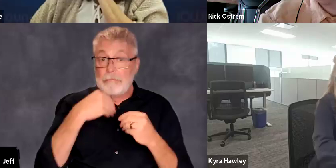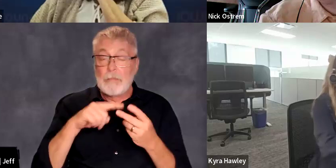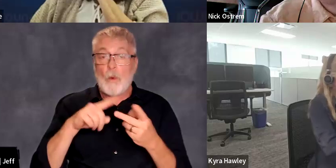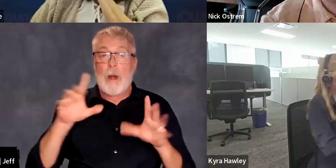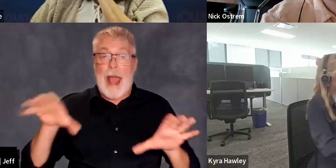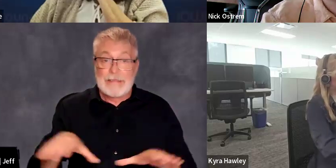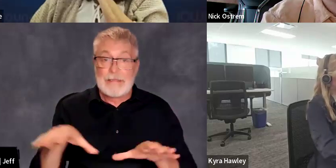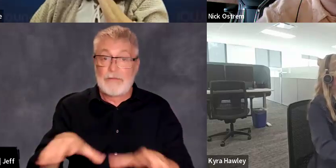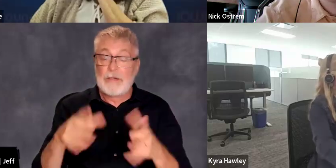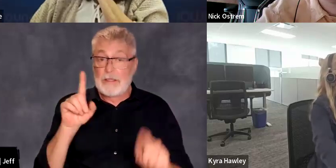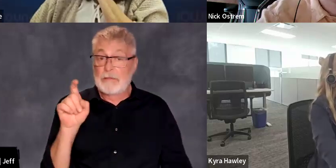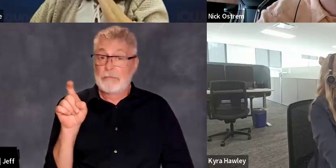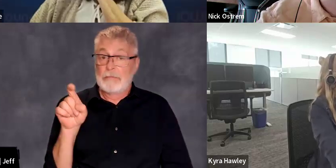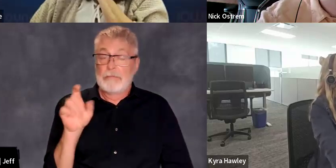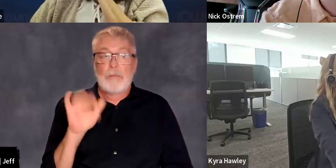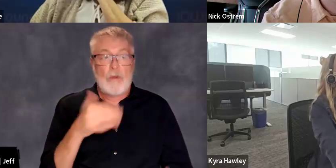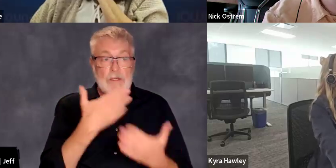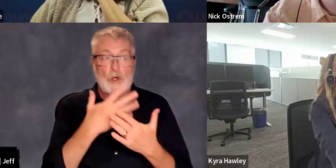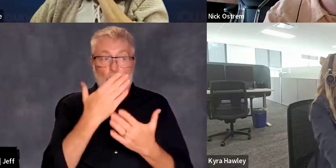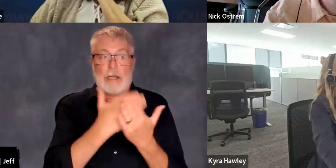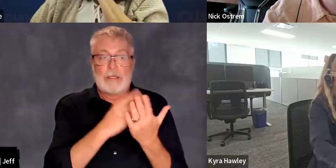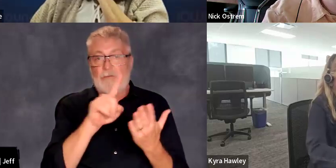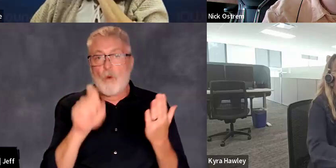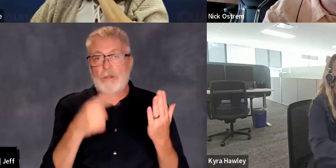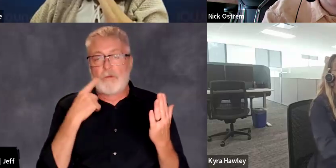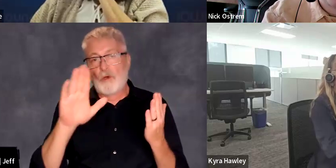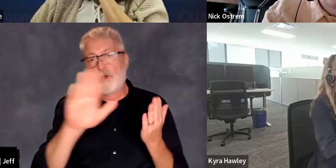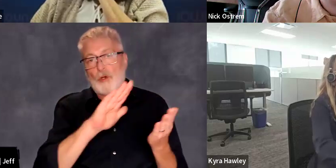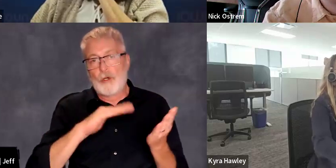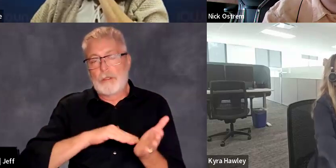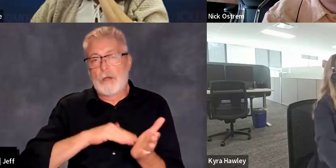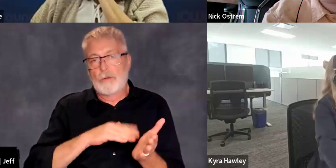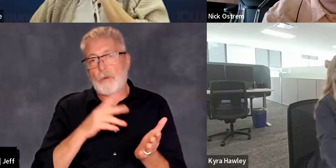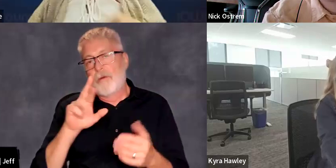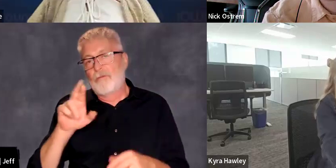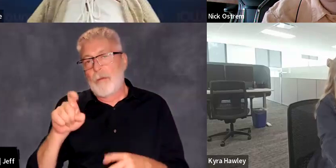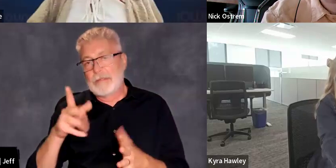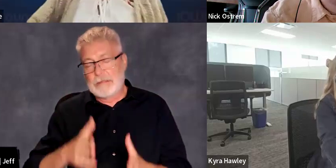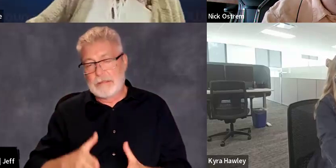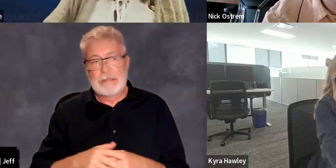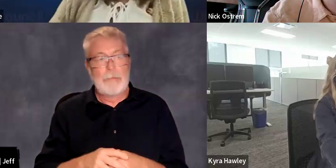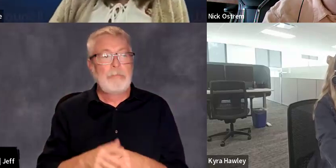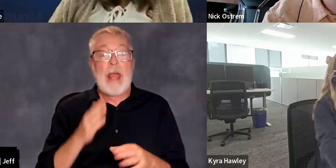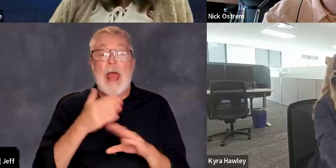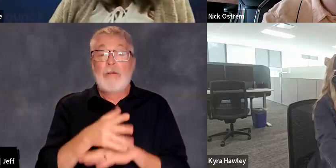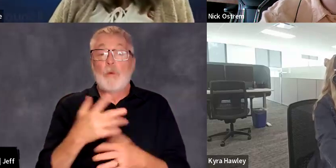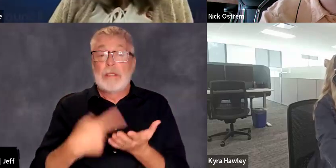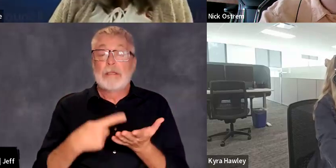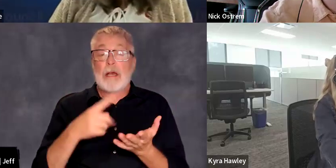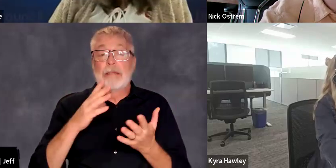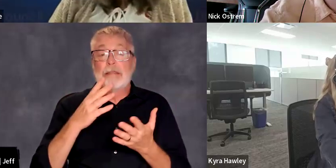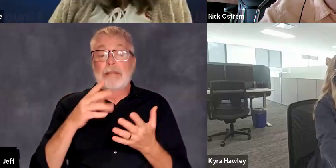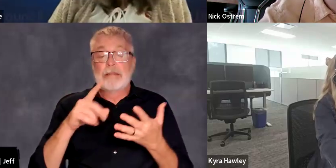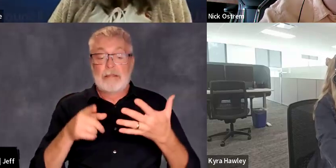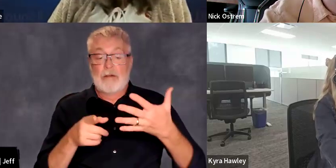Um, so this is a good list of questions. And then after I talk about step 4, um, we have this. This is part of